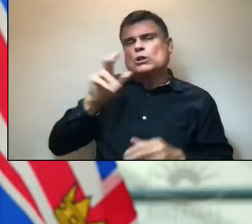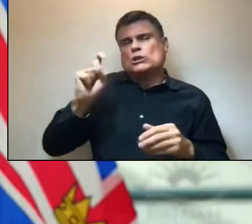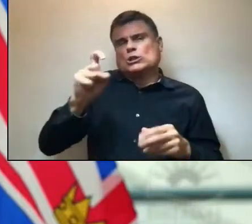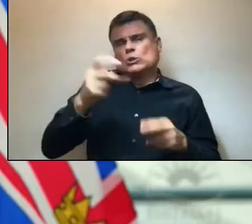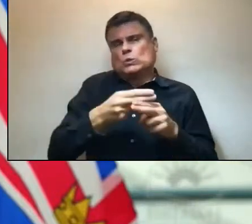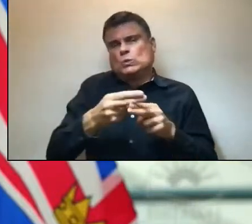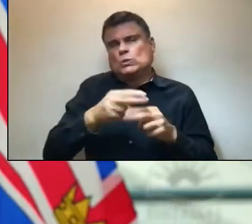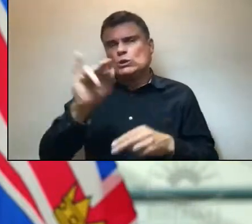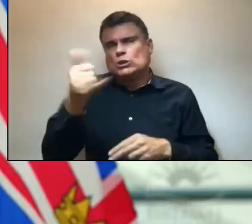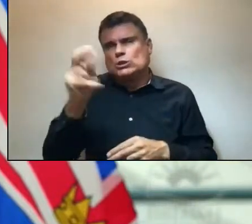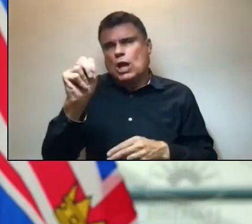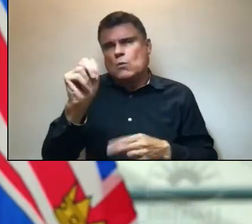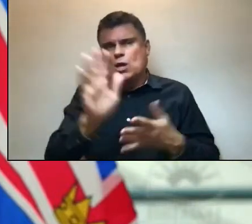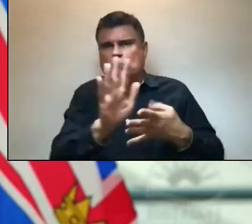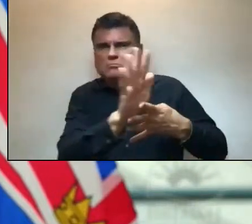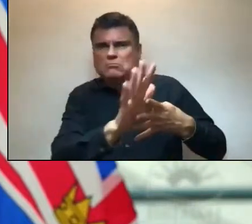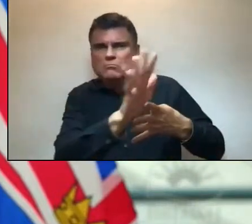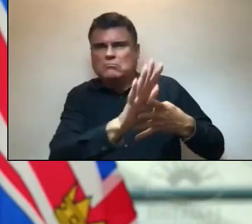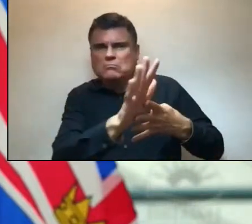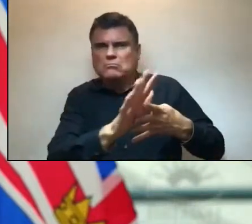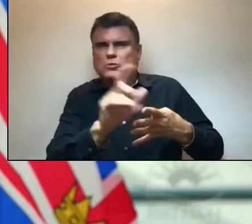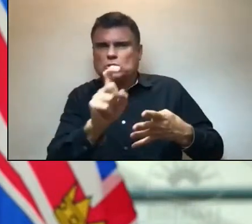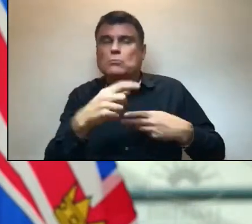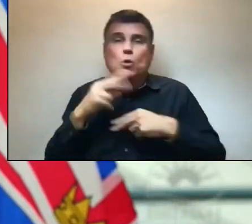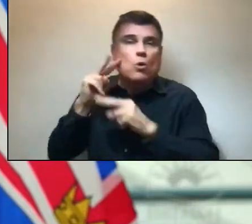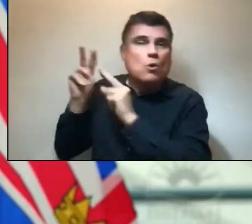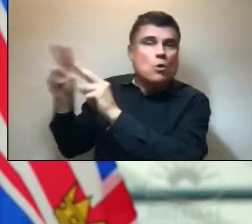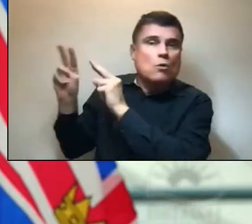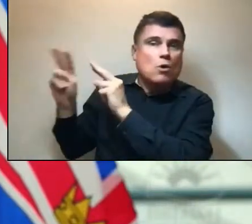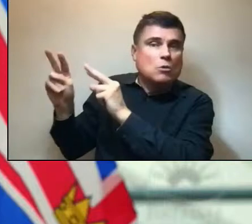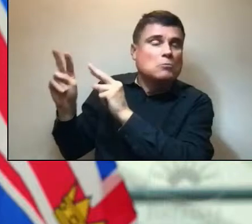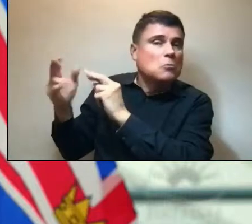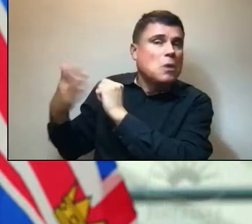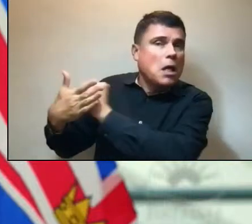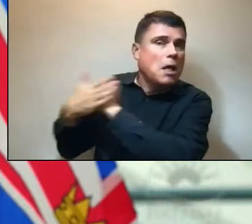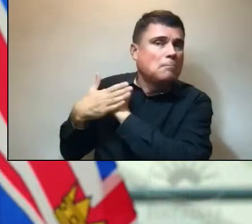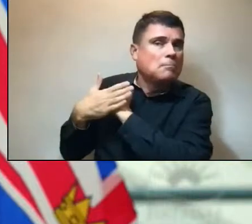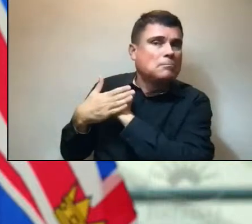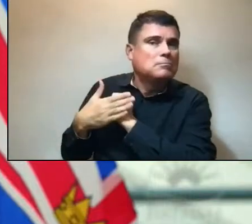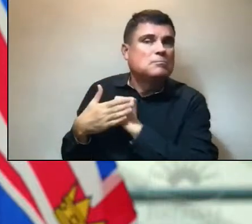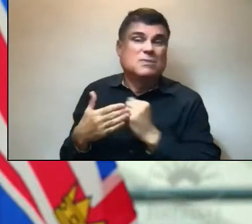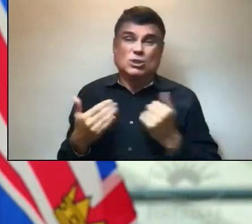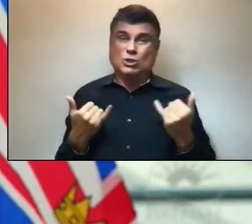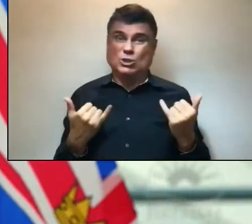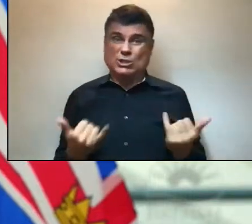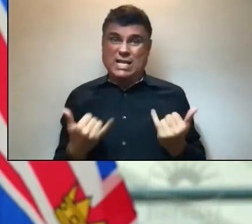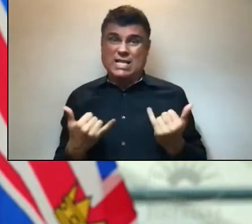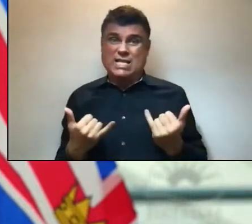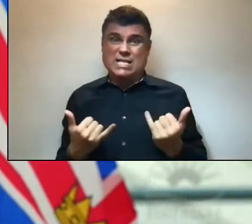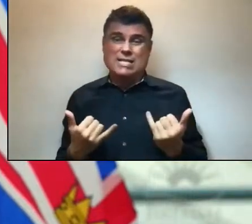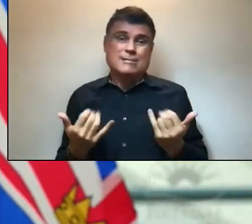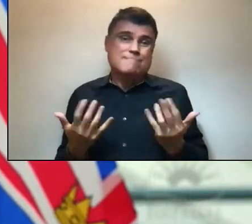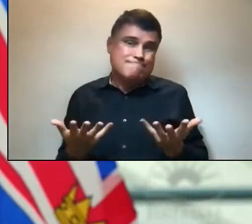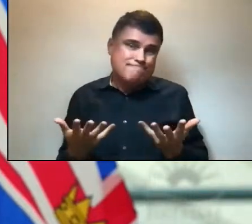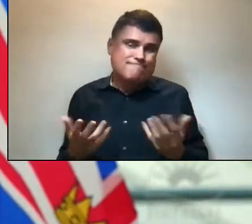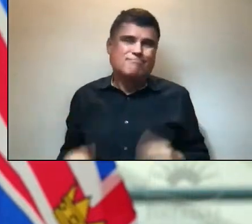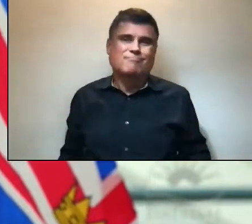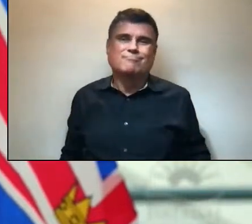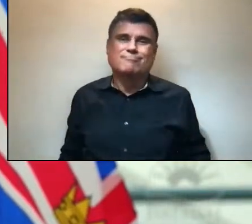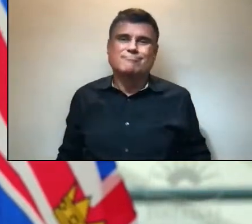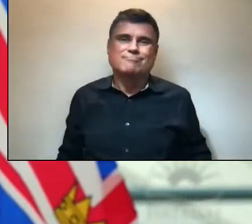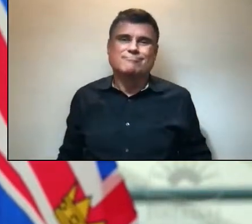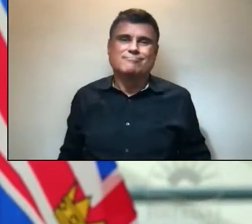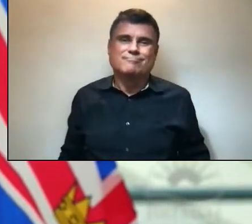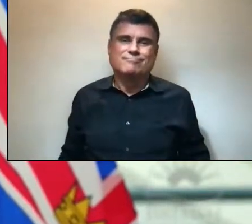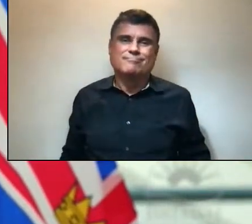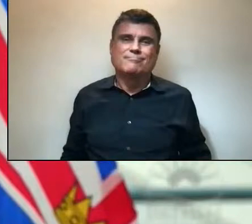looking forward to. Right now, we don't have a lot of the tests that would be amenable to that type of